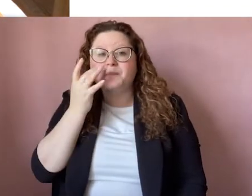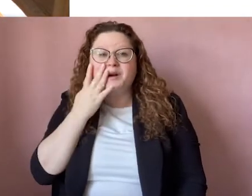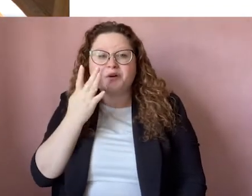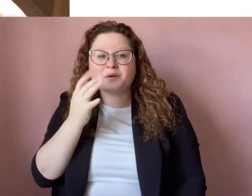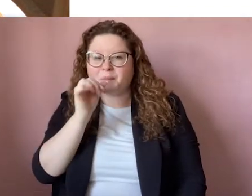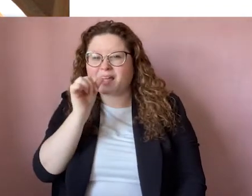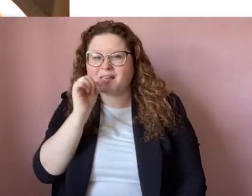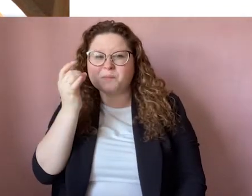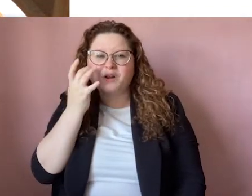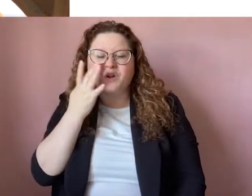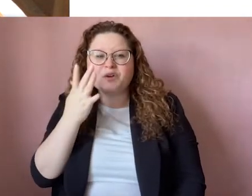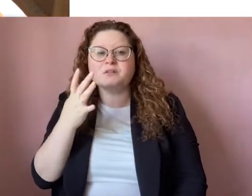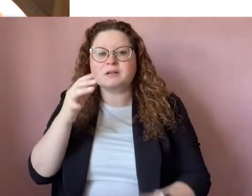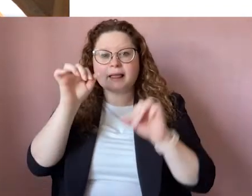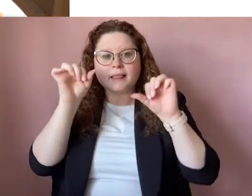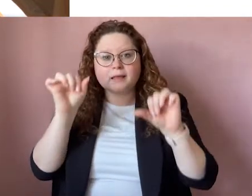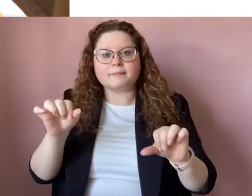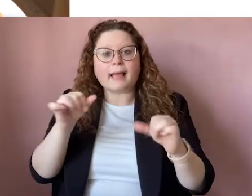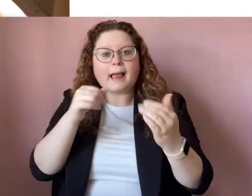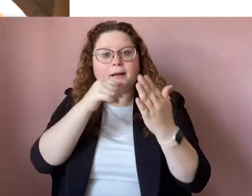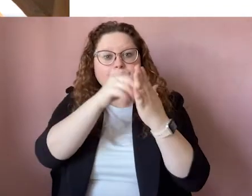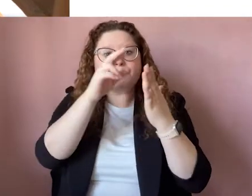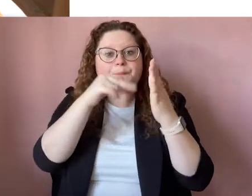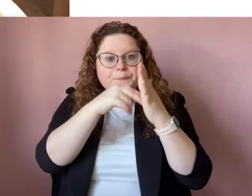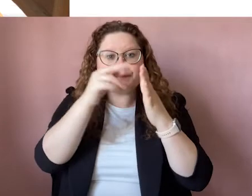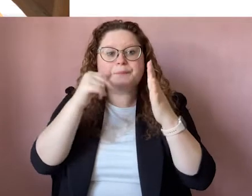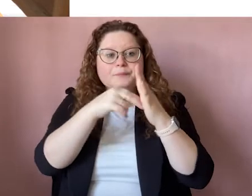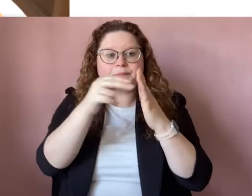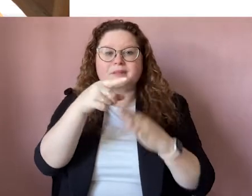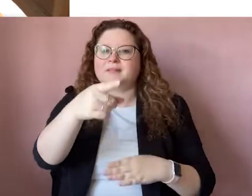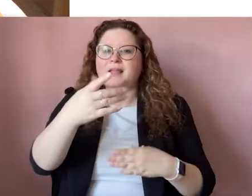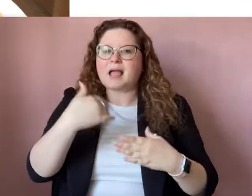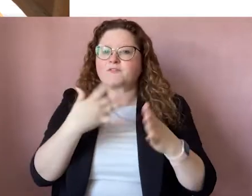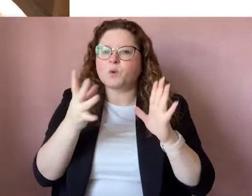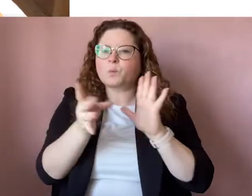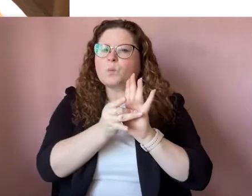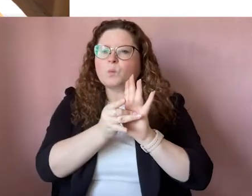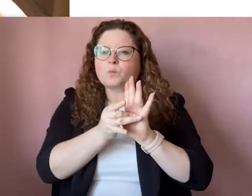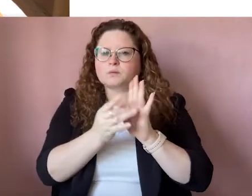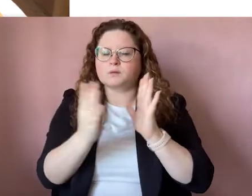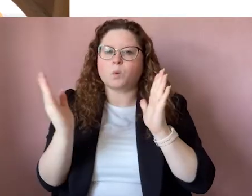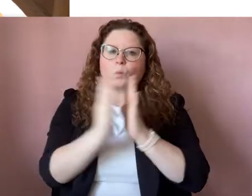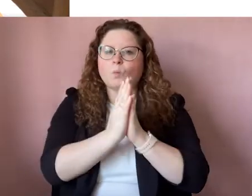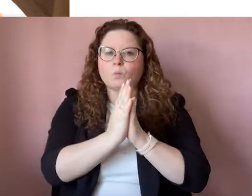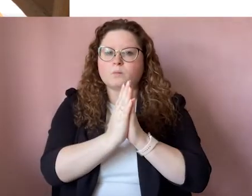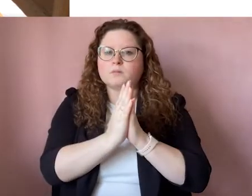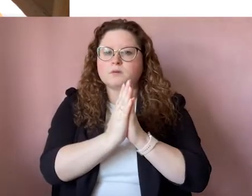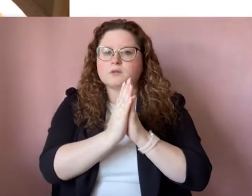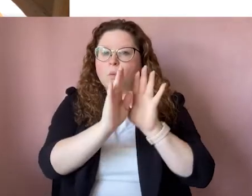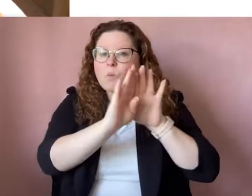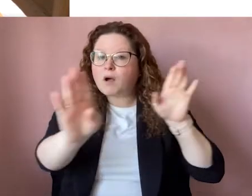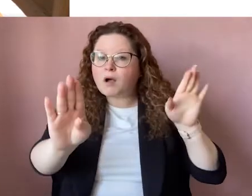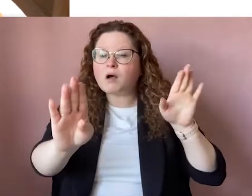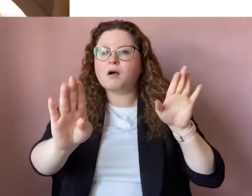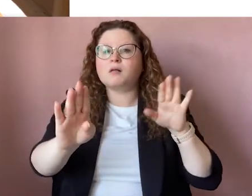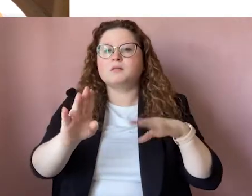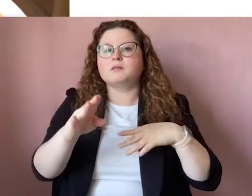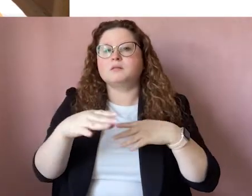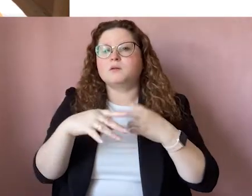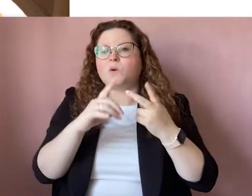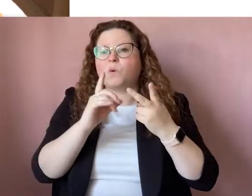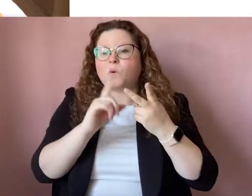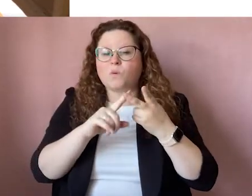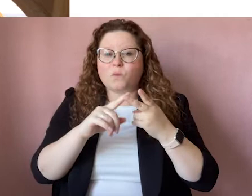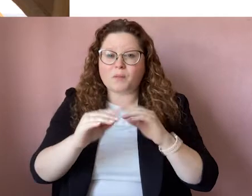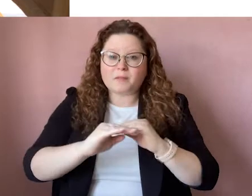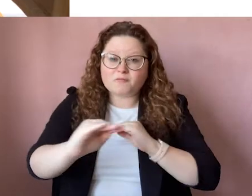them lick from that. This one comes with suction cups on it, so it actually sticks to the floor or the wall of a shower if you're trying to give your